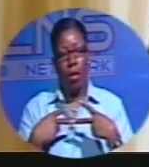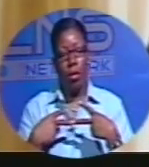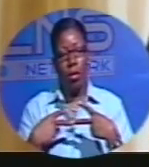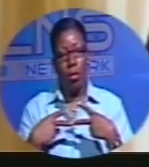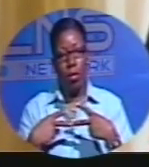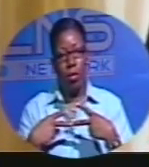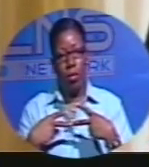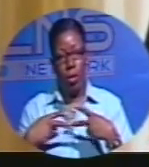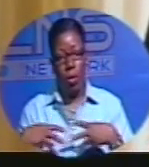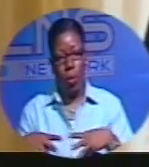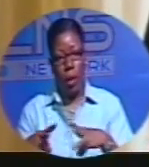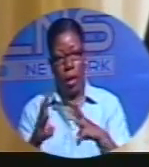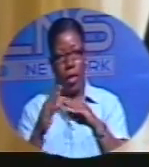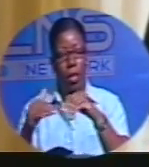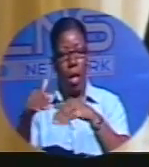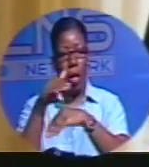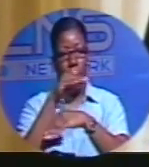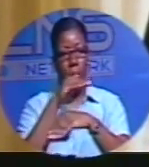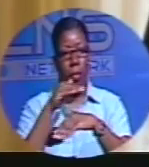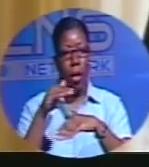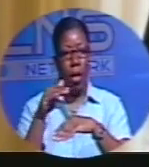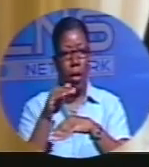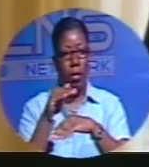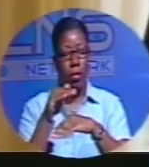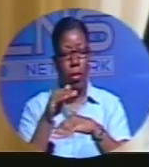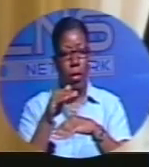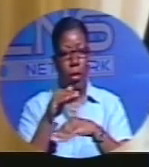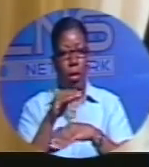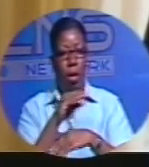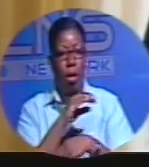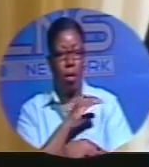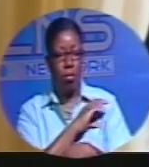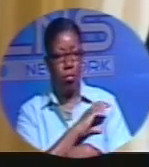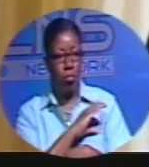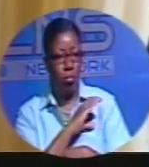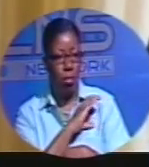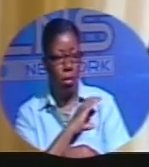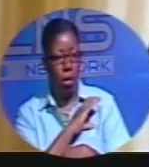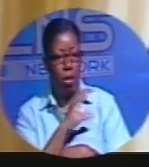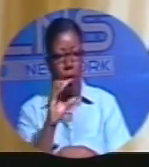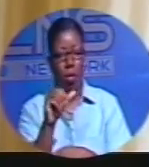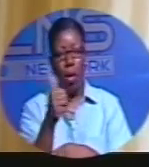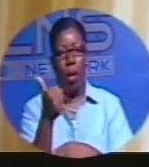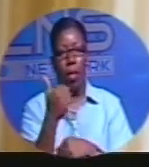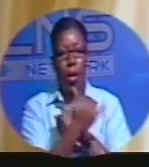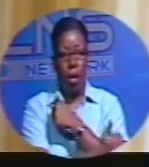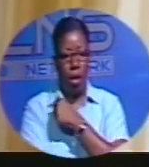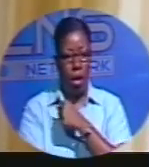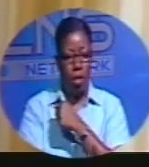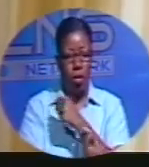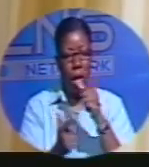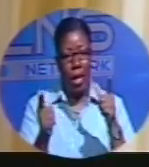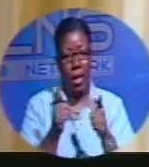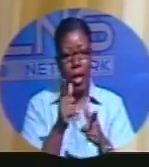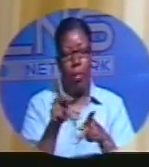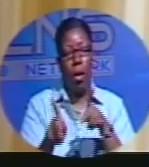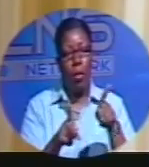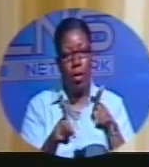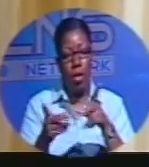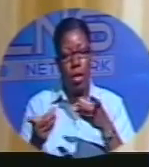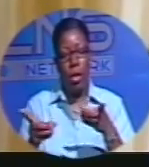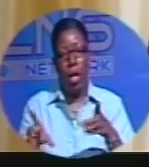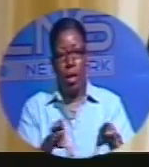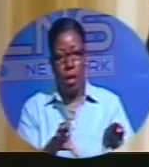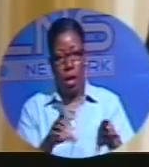class. There is no other country in this world with our little population that has done what we have